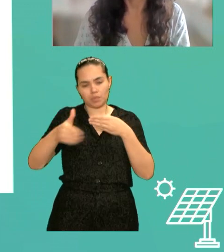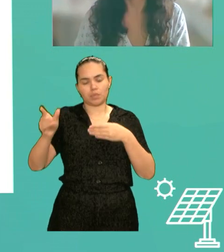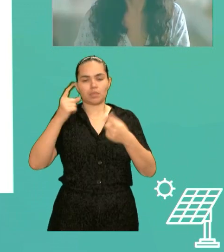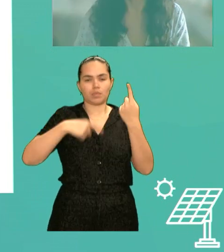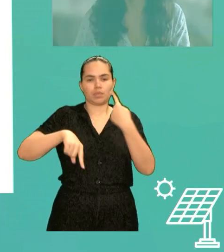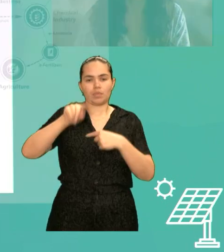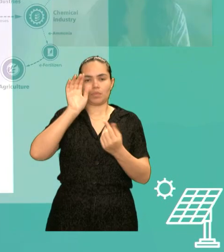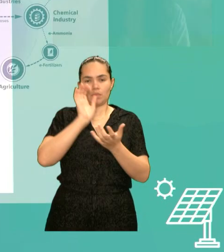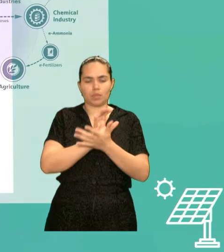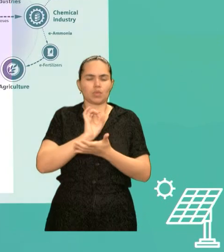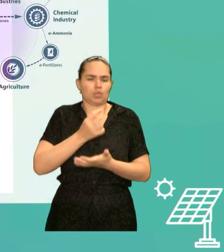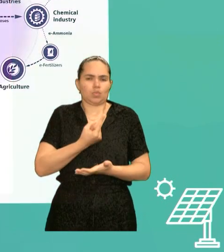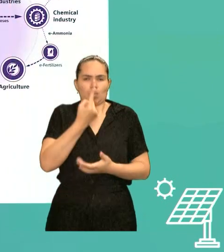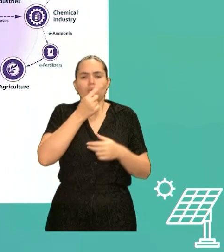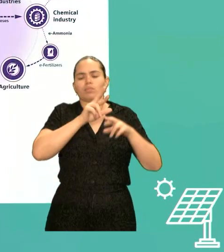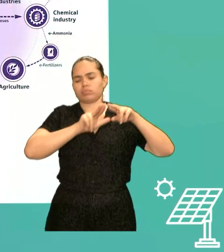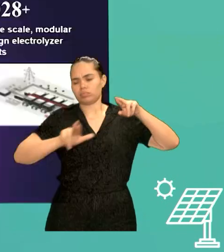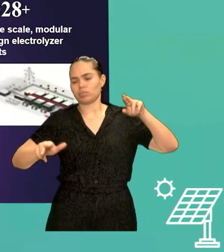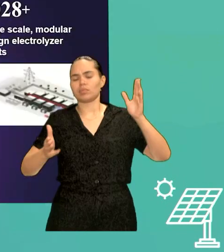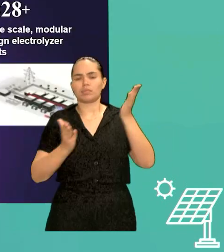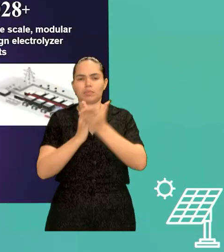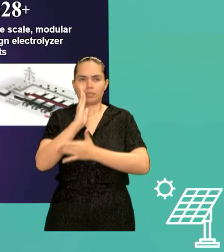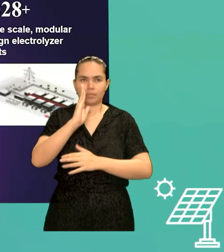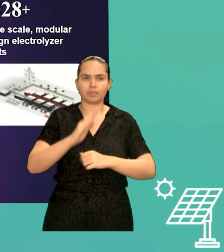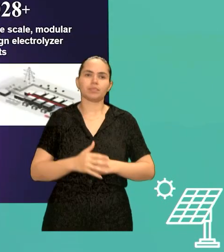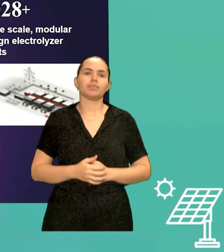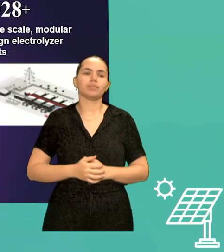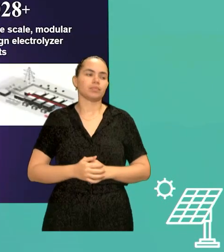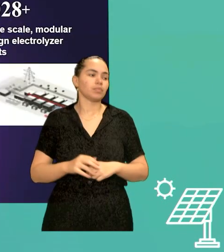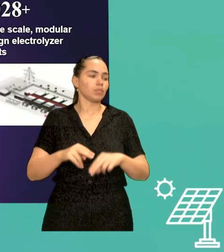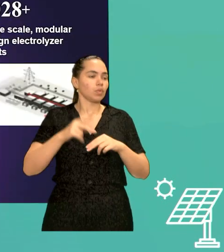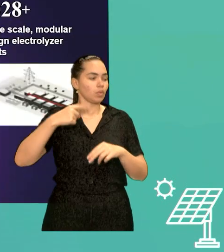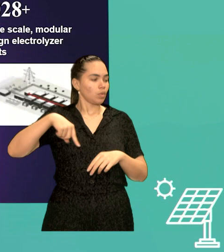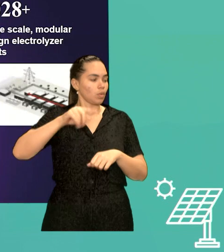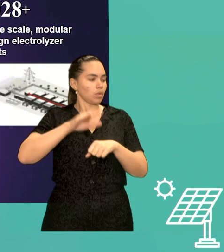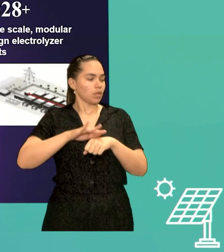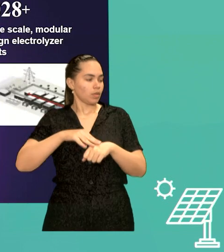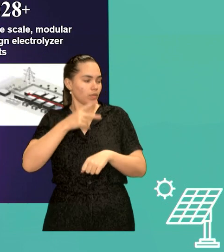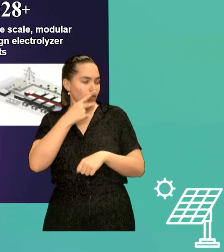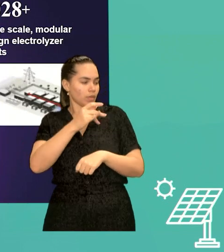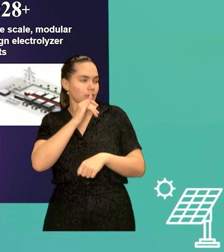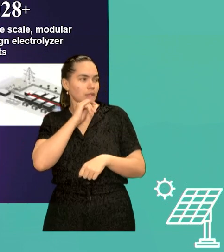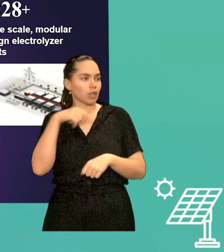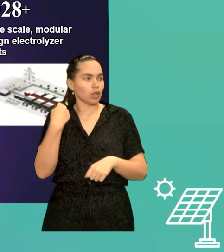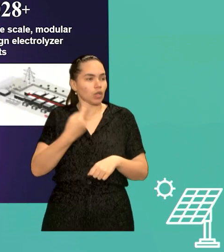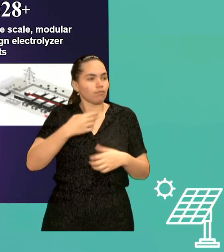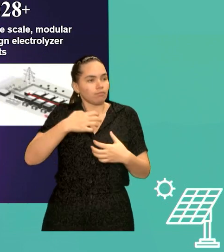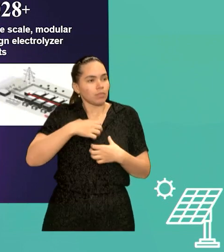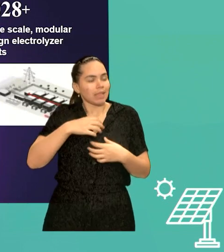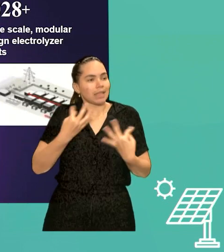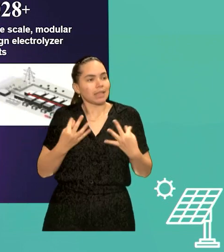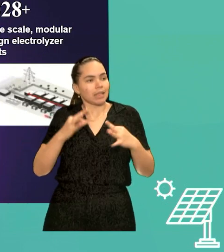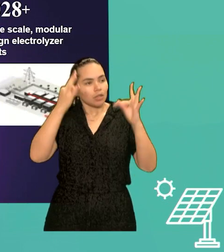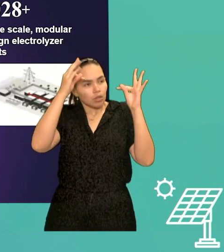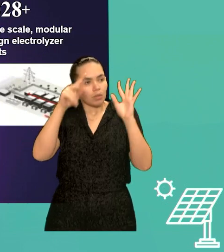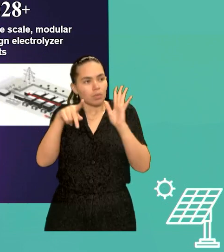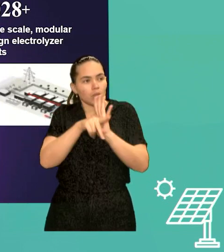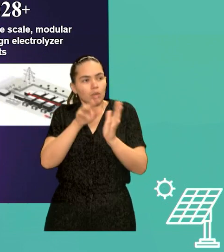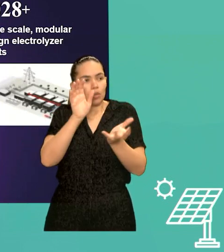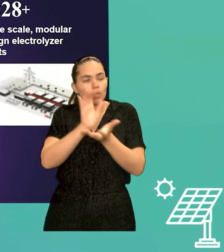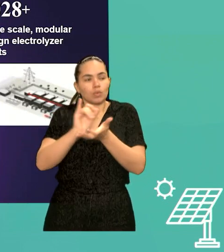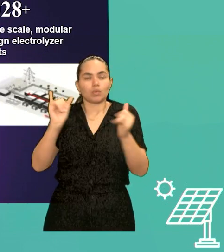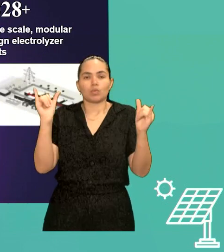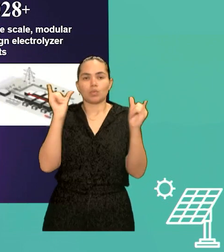electrolysis. And in terms of our electrolysis technology, we've developed